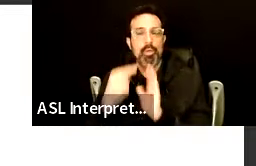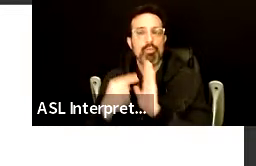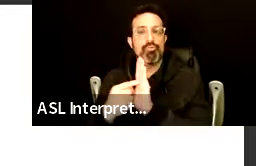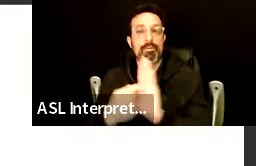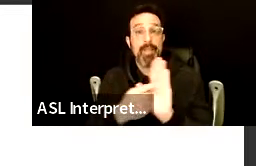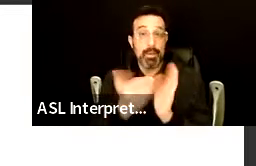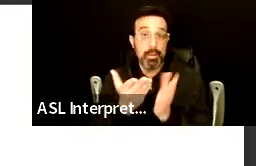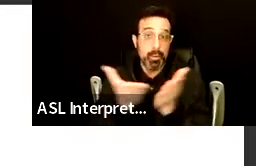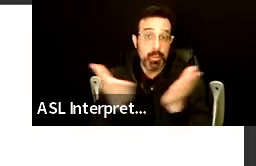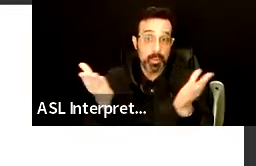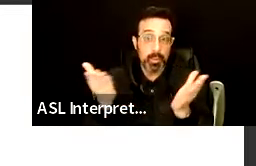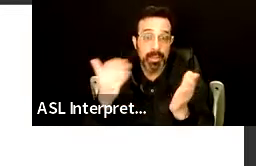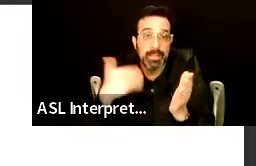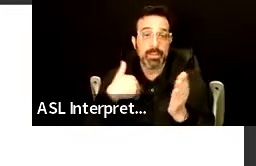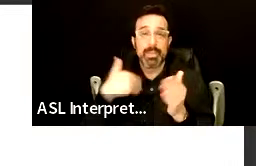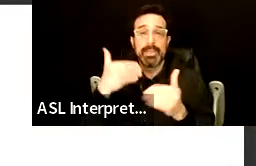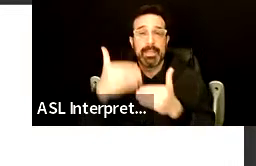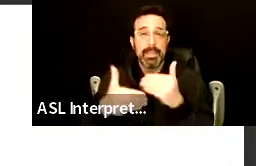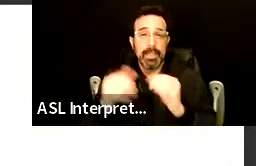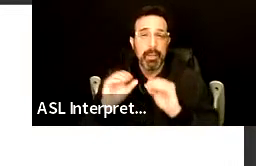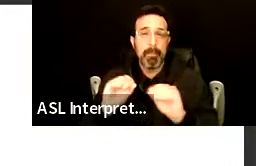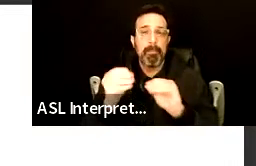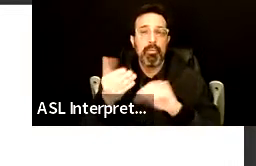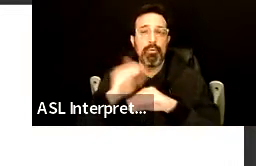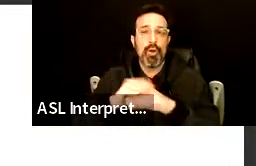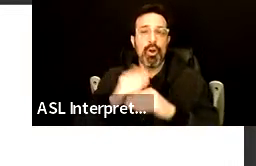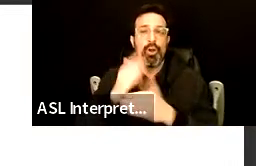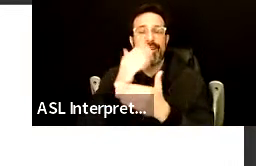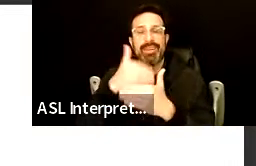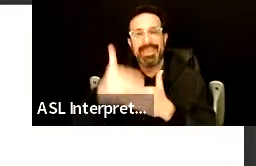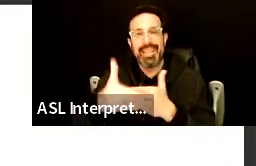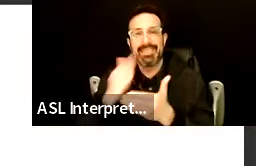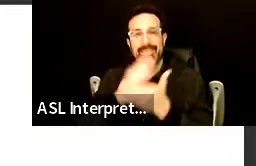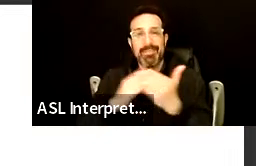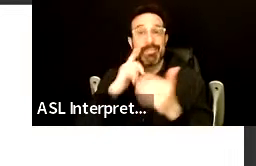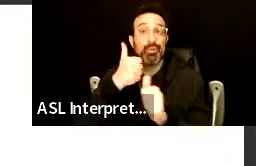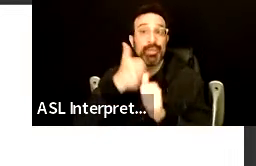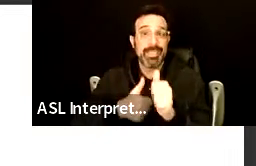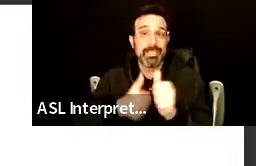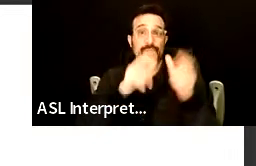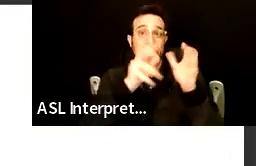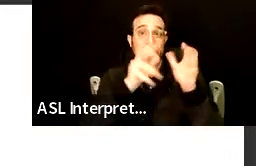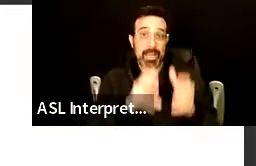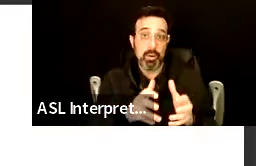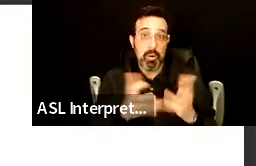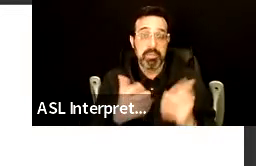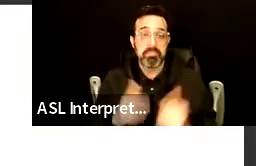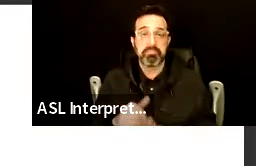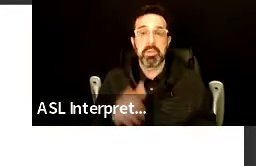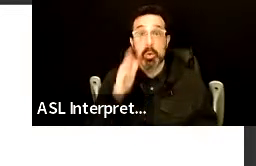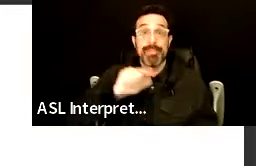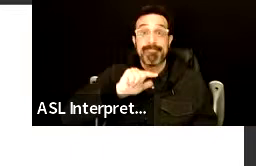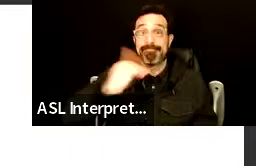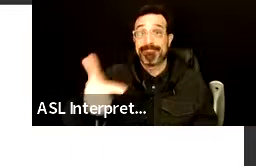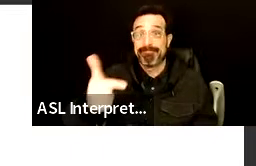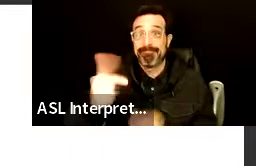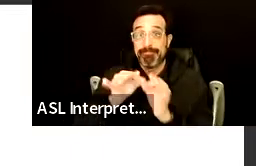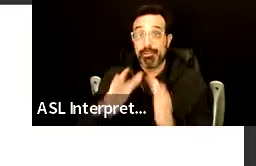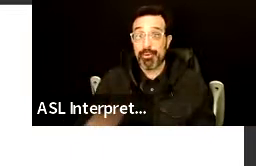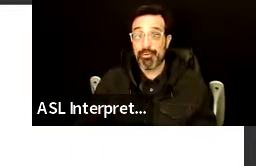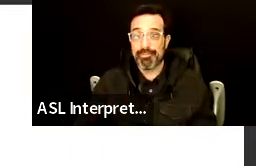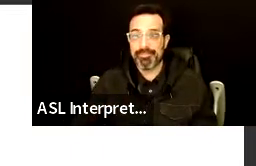all of you as we move into the next phases for each of these categories. And